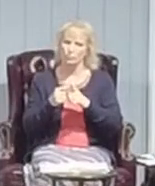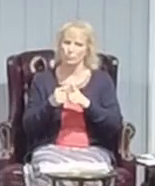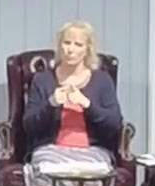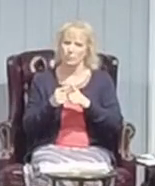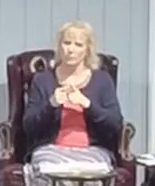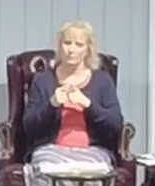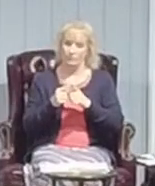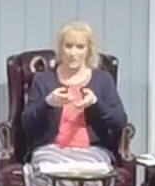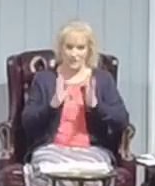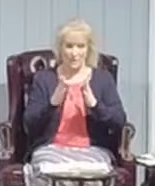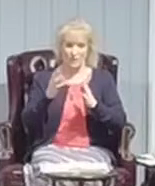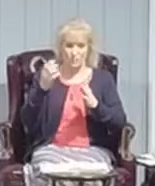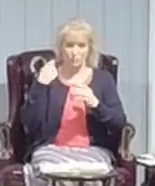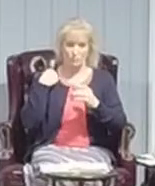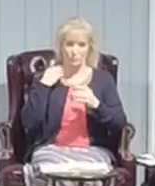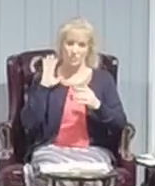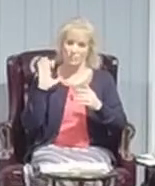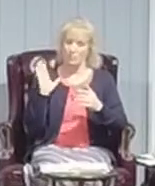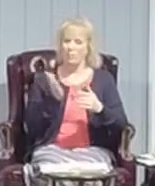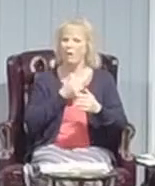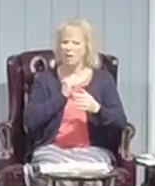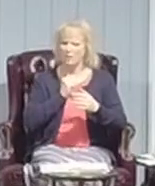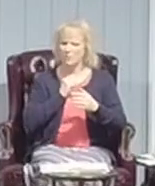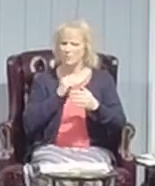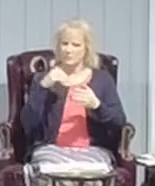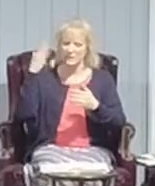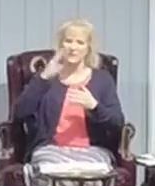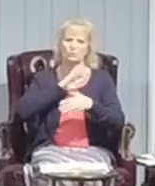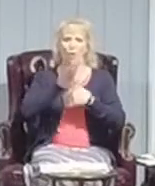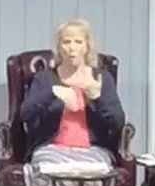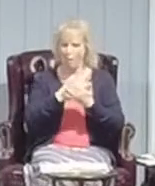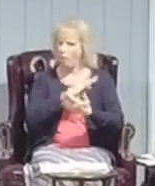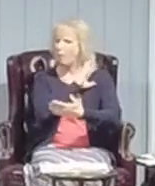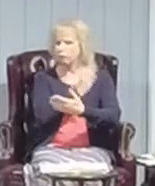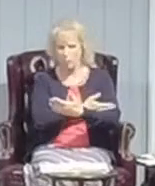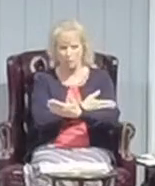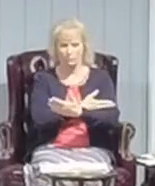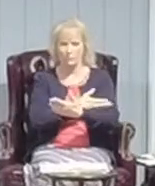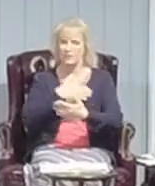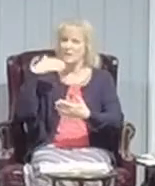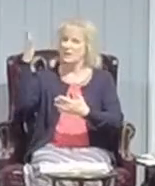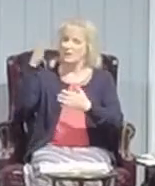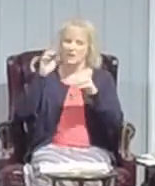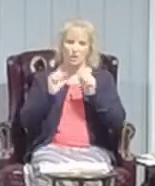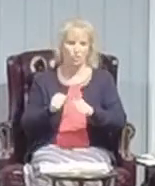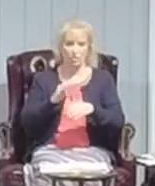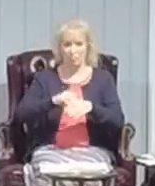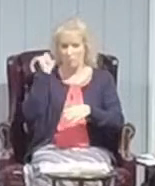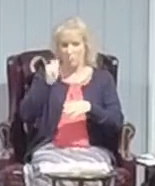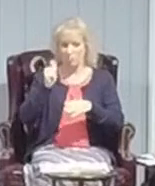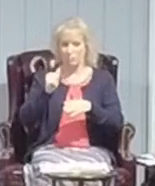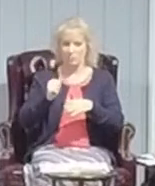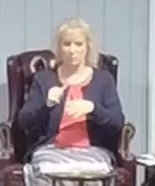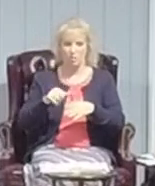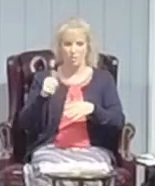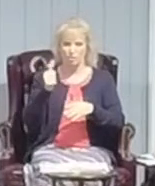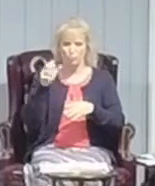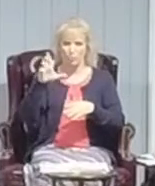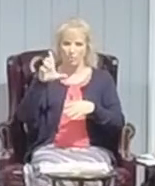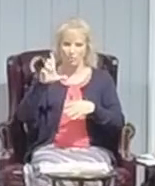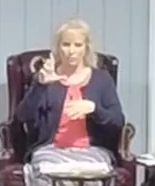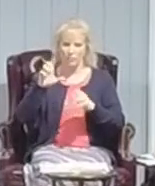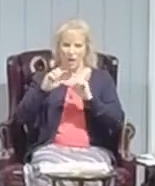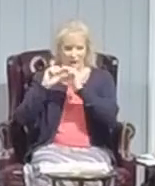Let's remind ourselves he's all-powerful. And he could have called at any moment 12 legions of angels.